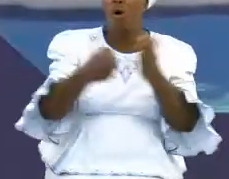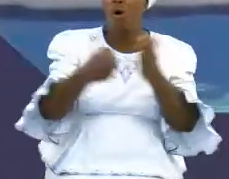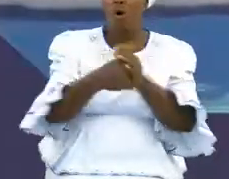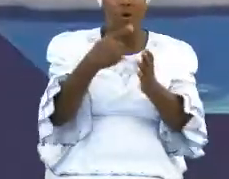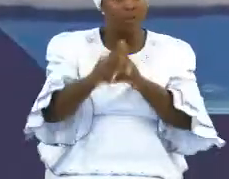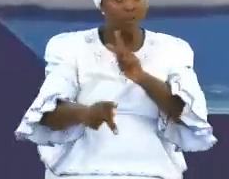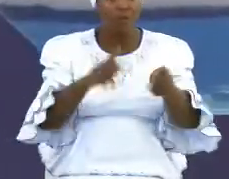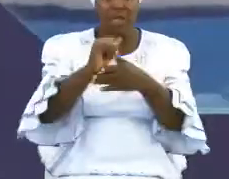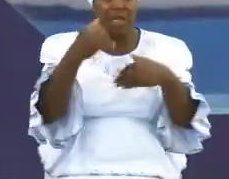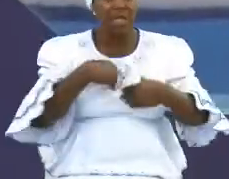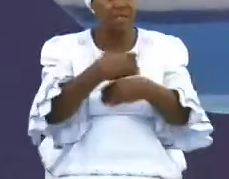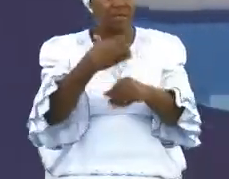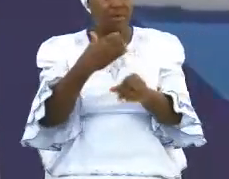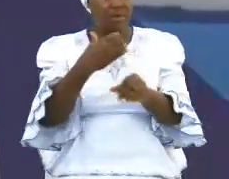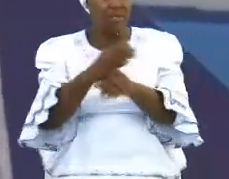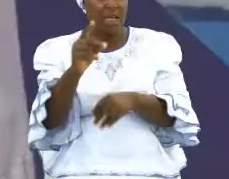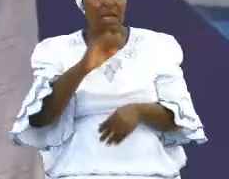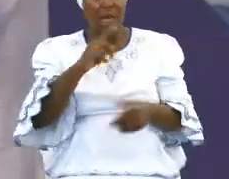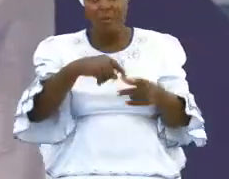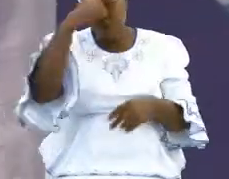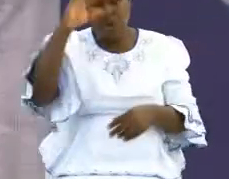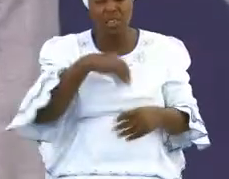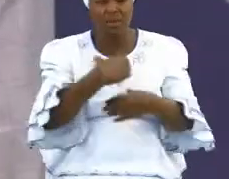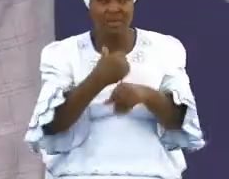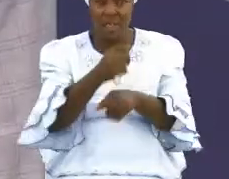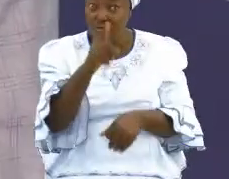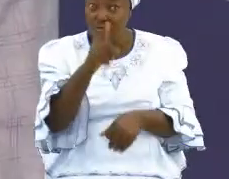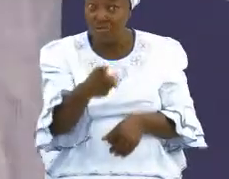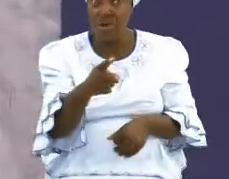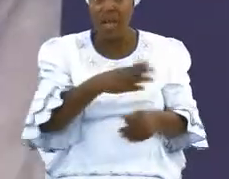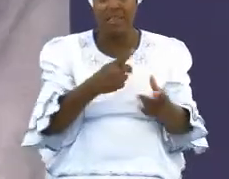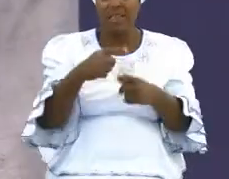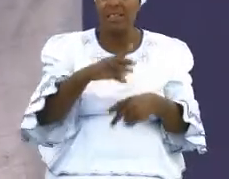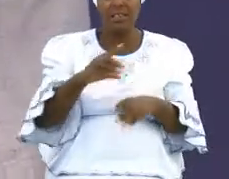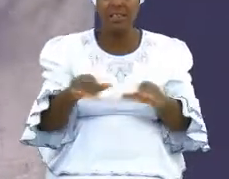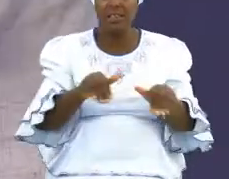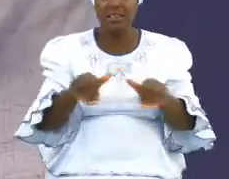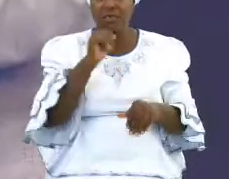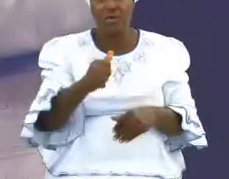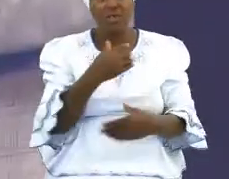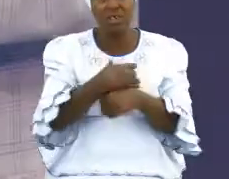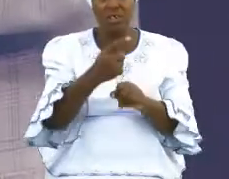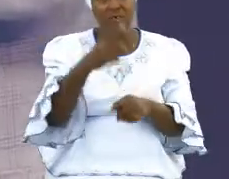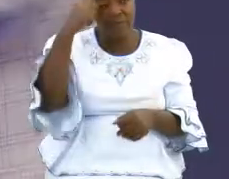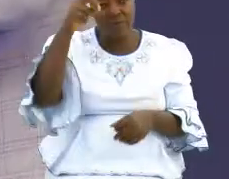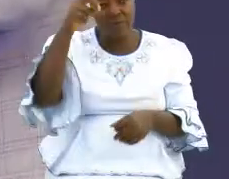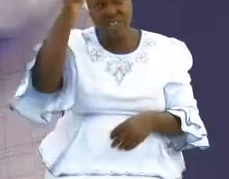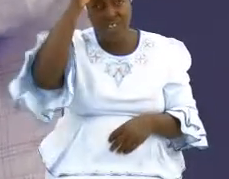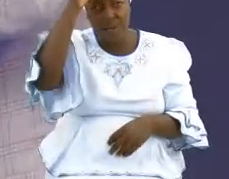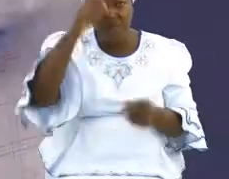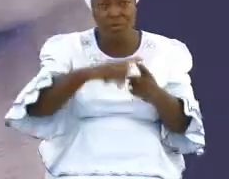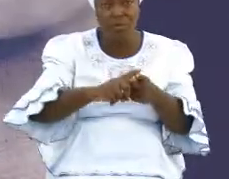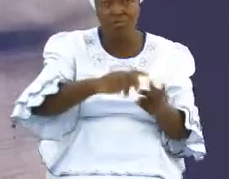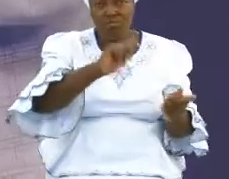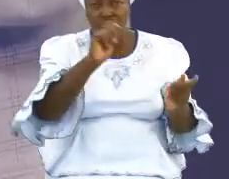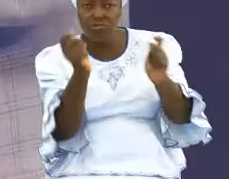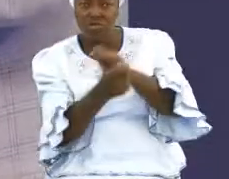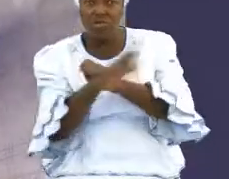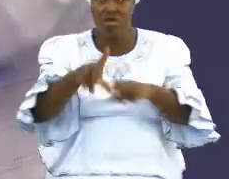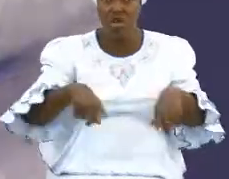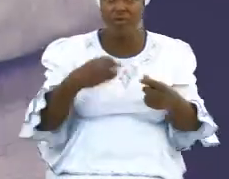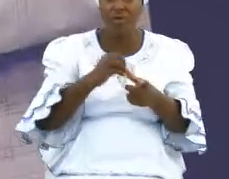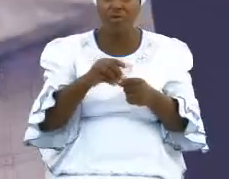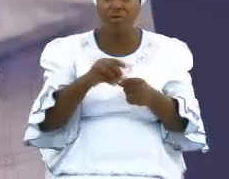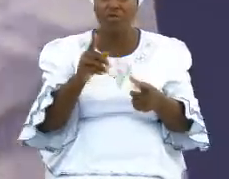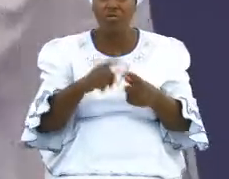created. And because he created you, and he didn't create you for Satan to manipulate your life, make you to